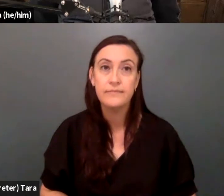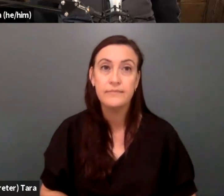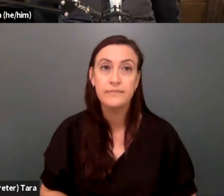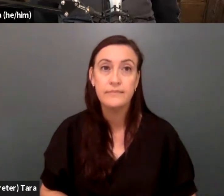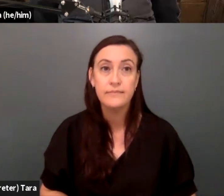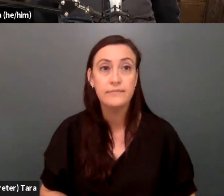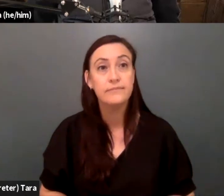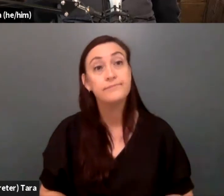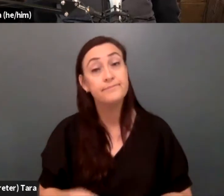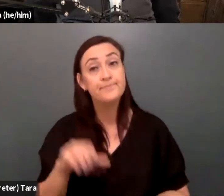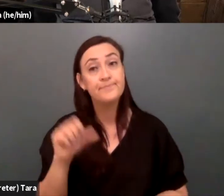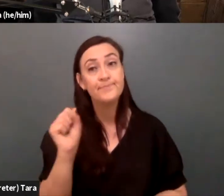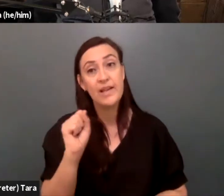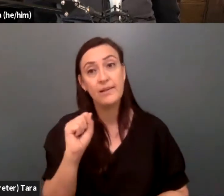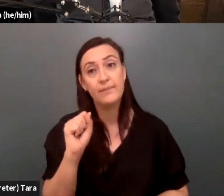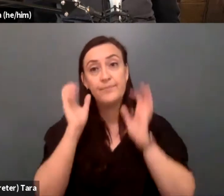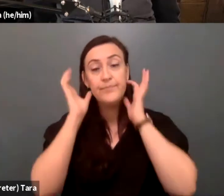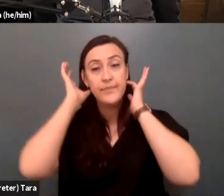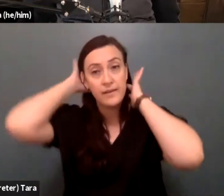Yeah, I think there's a